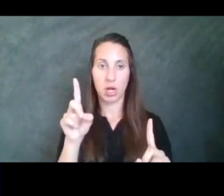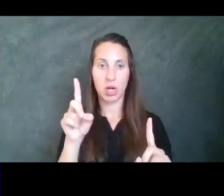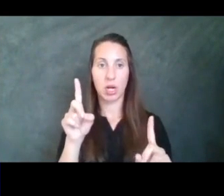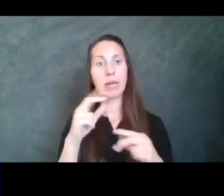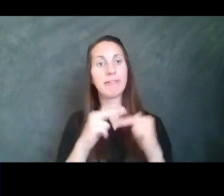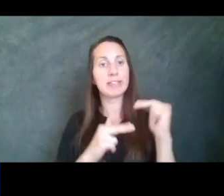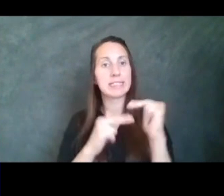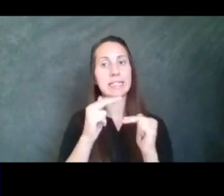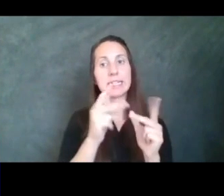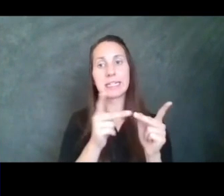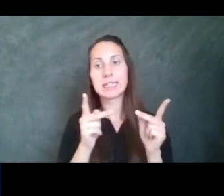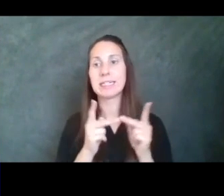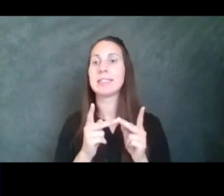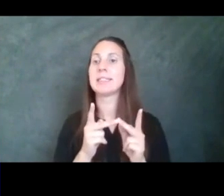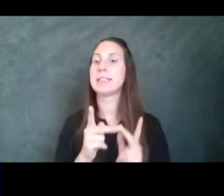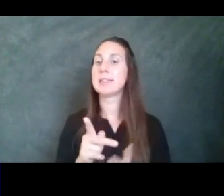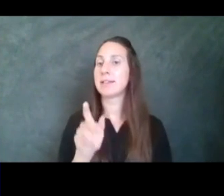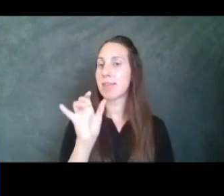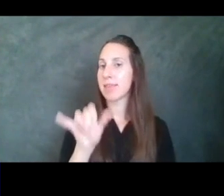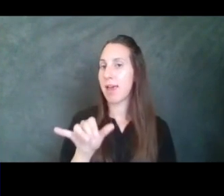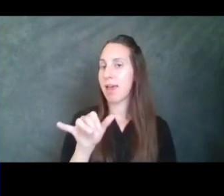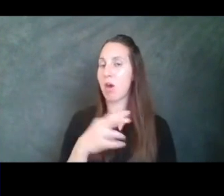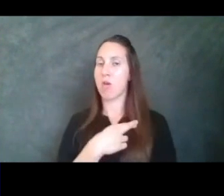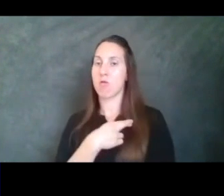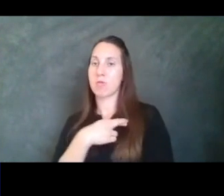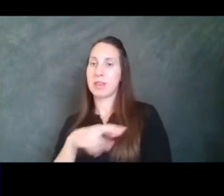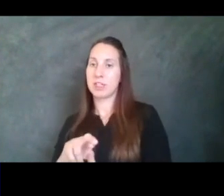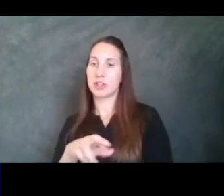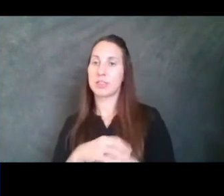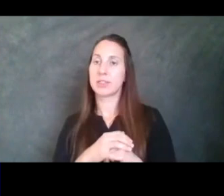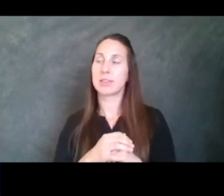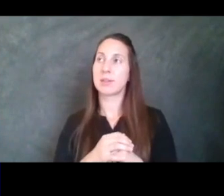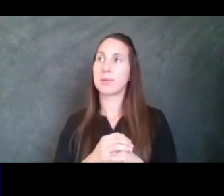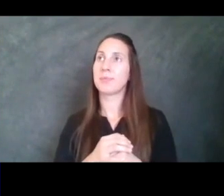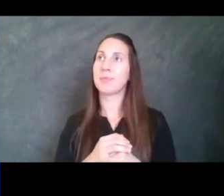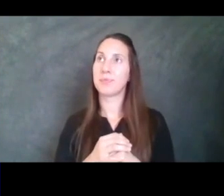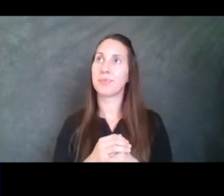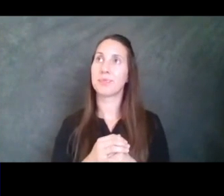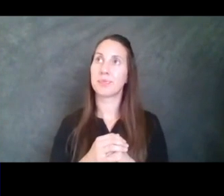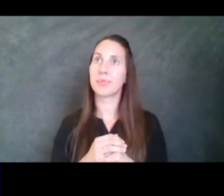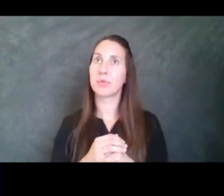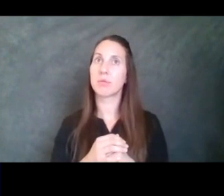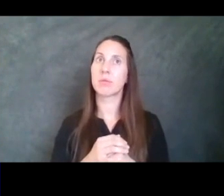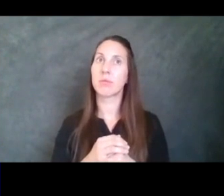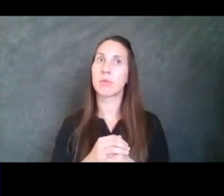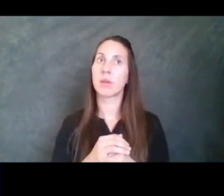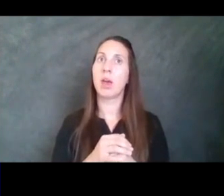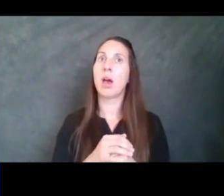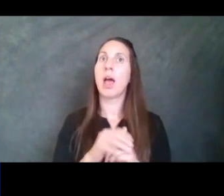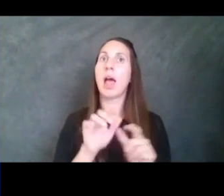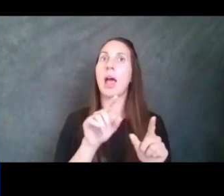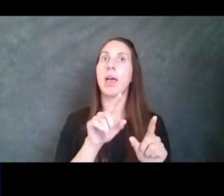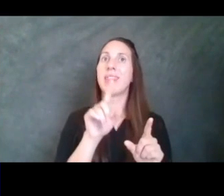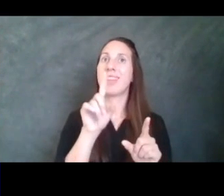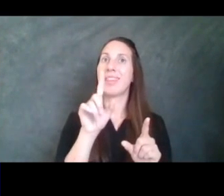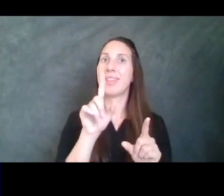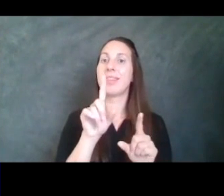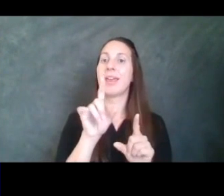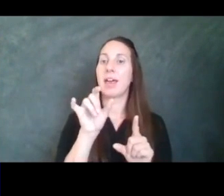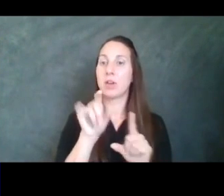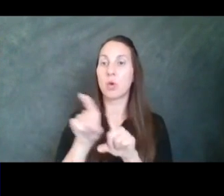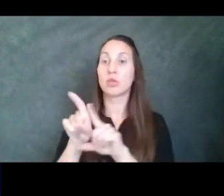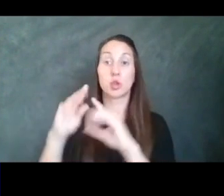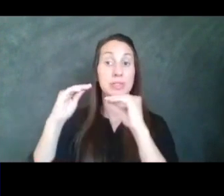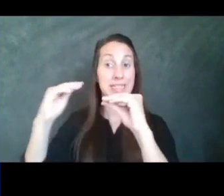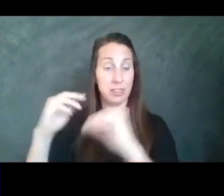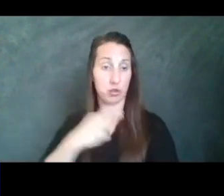facilities that are religious in that teach religion. So, for example, if